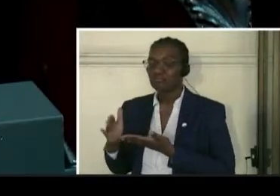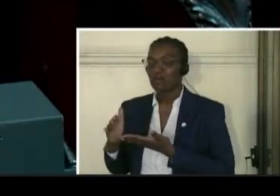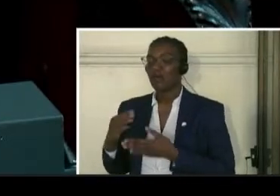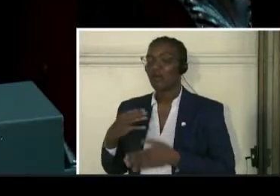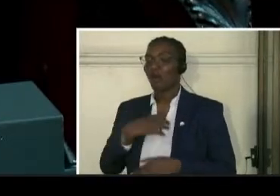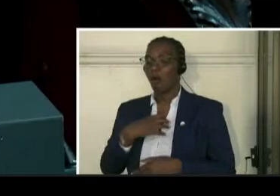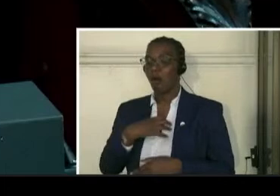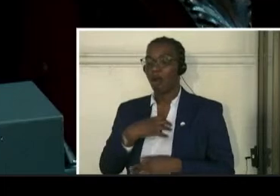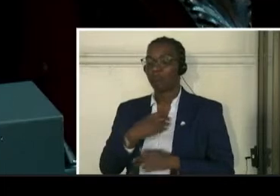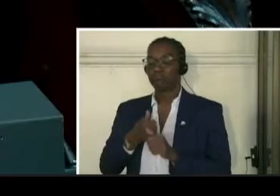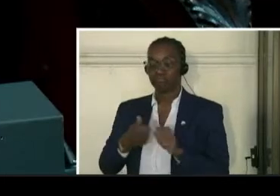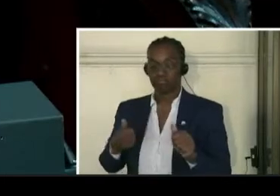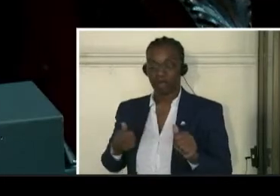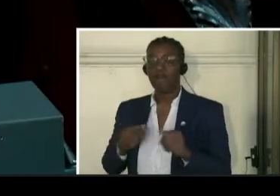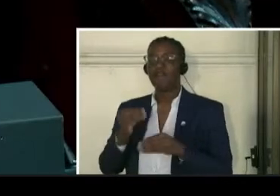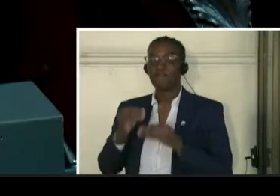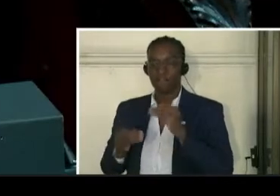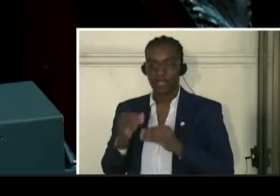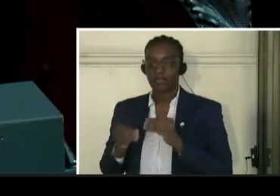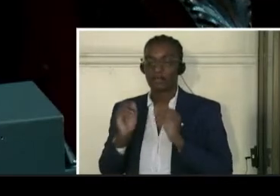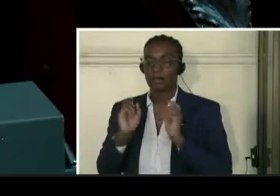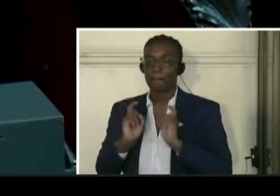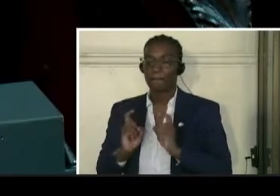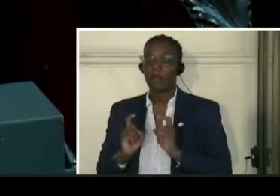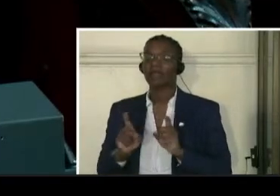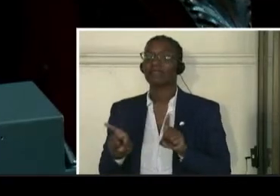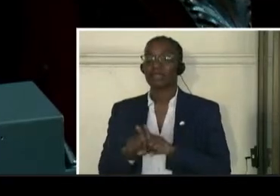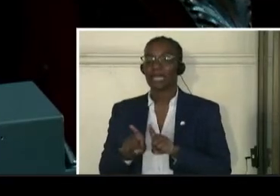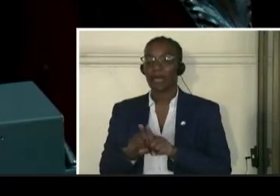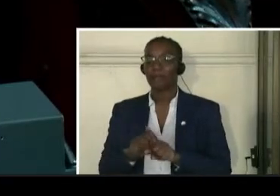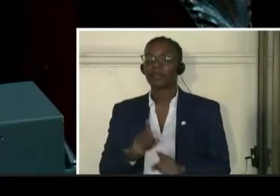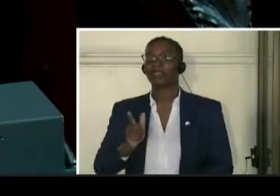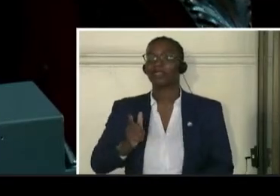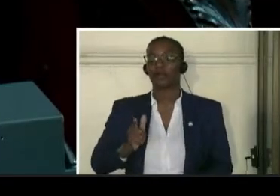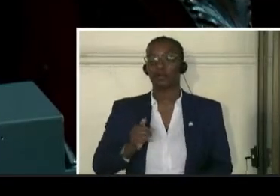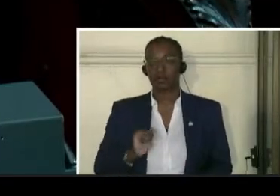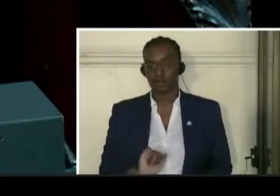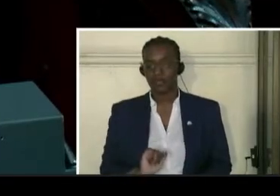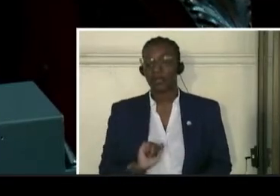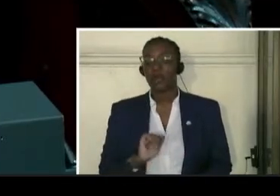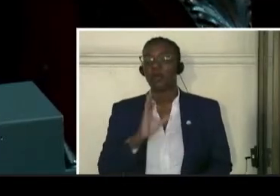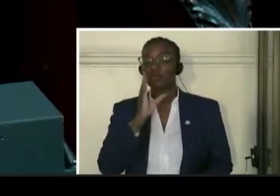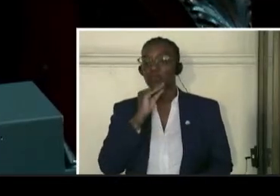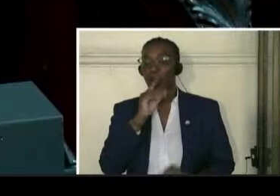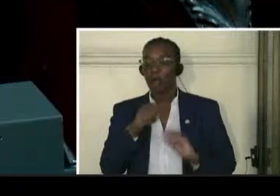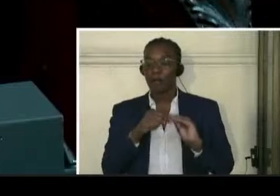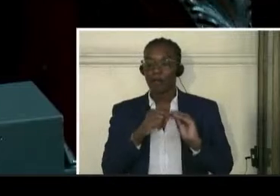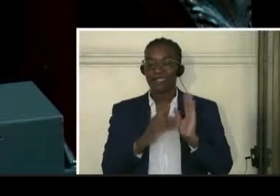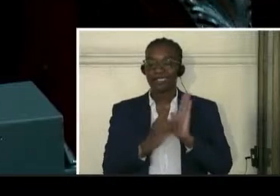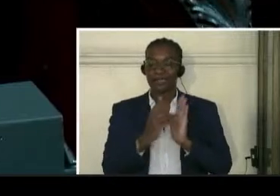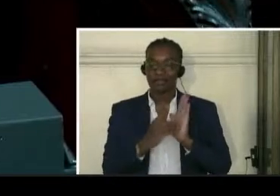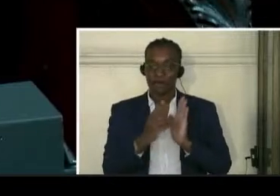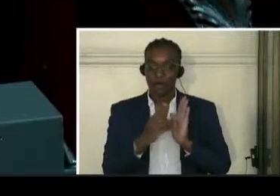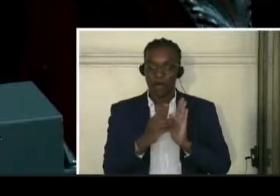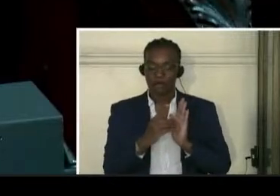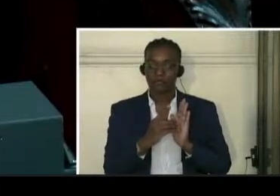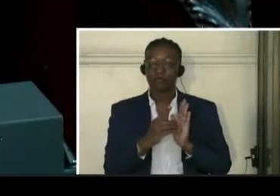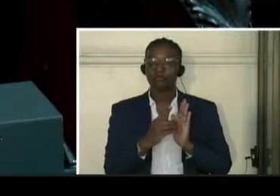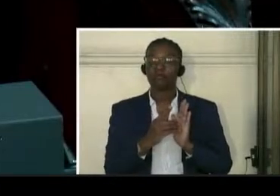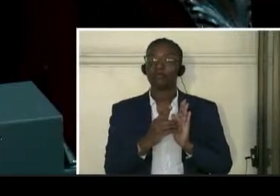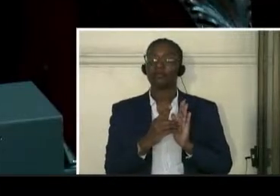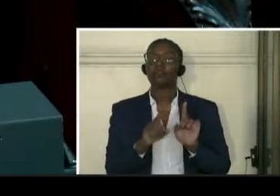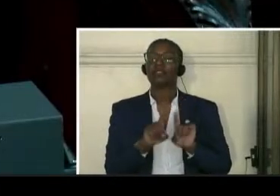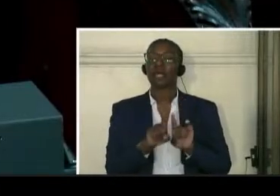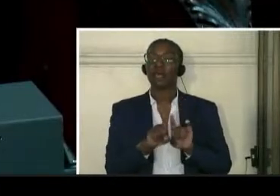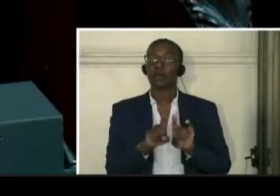deeds backlog and households' tenor security. I want to touch a bit on developmental and ethical state. Chairperson,